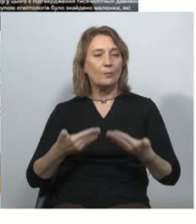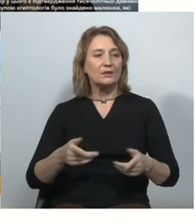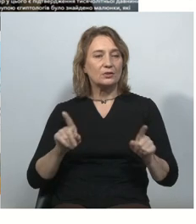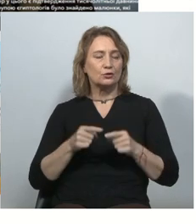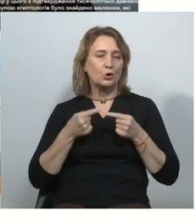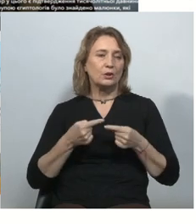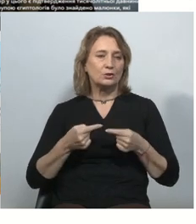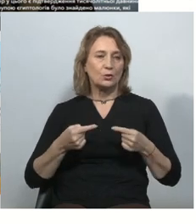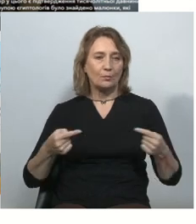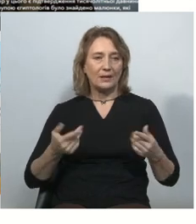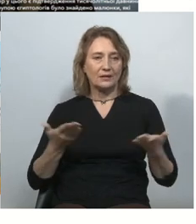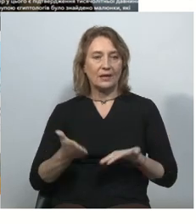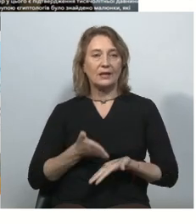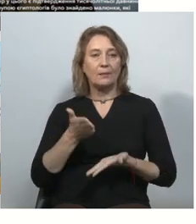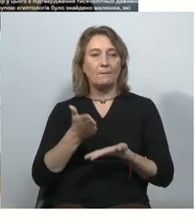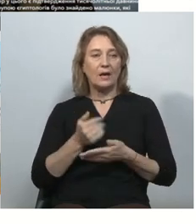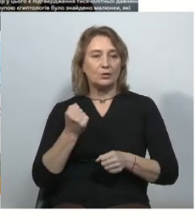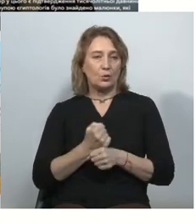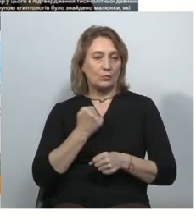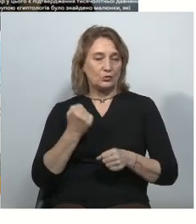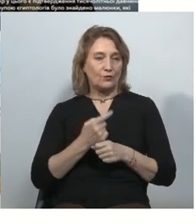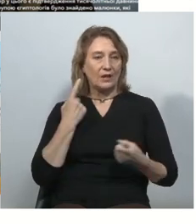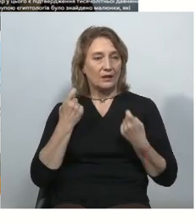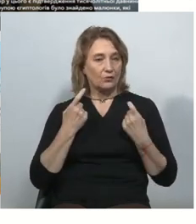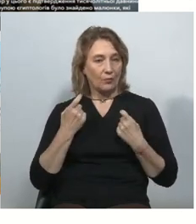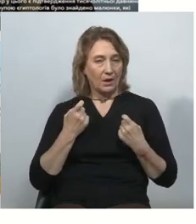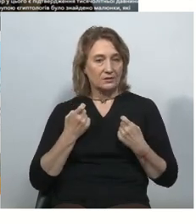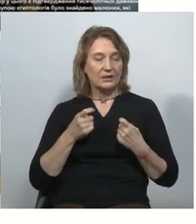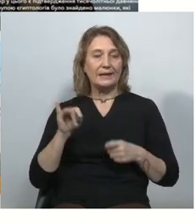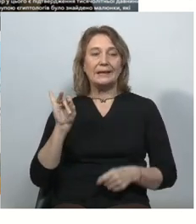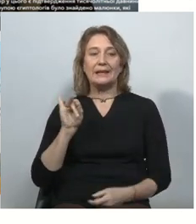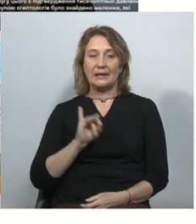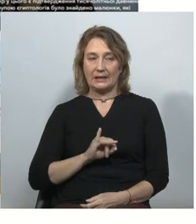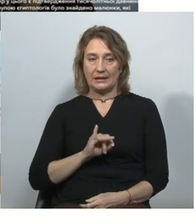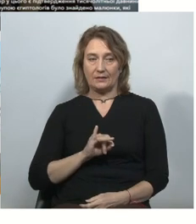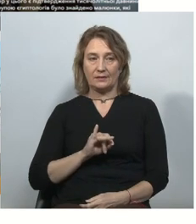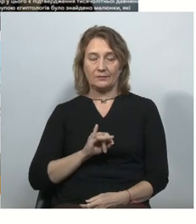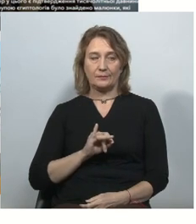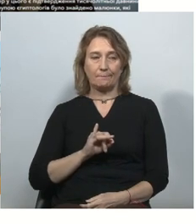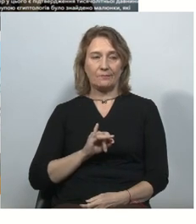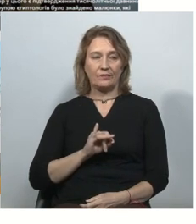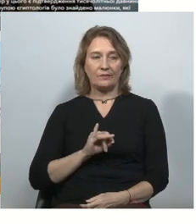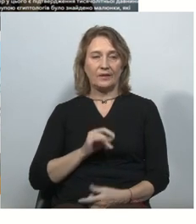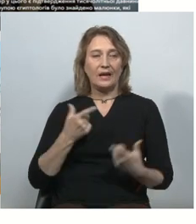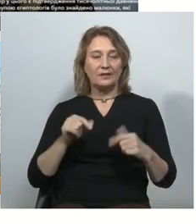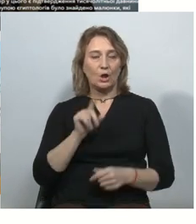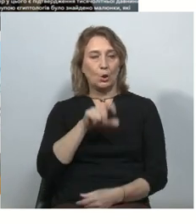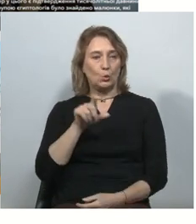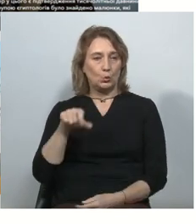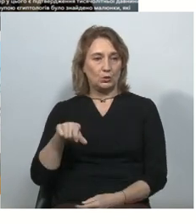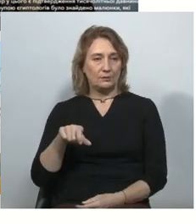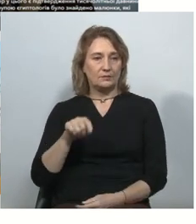news, sets of news, so they need to use special skills on reading this information.